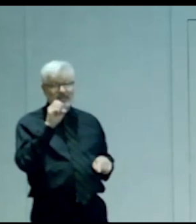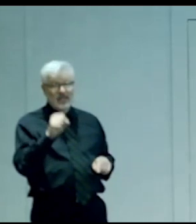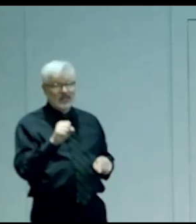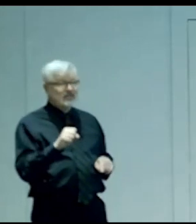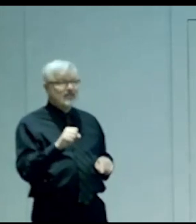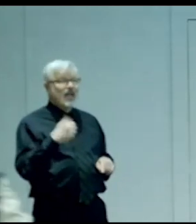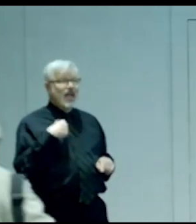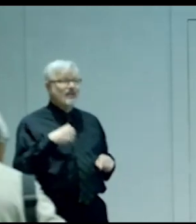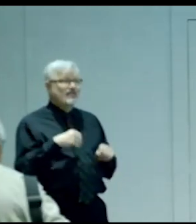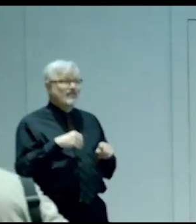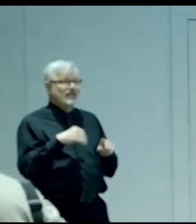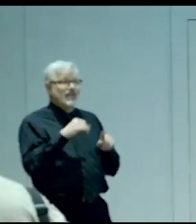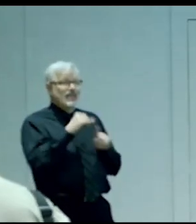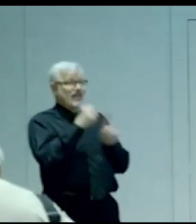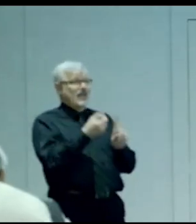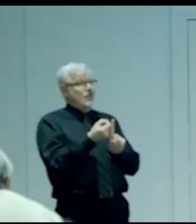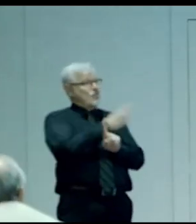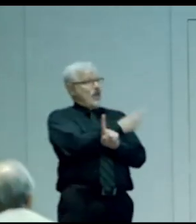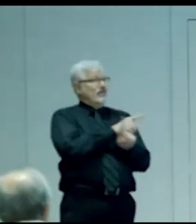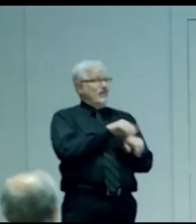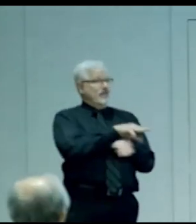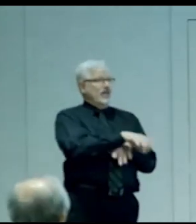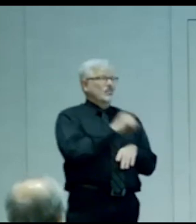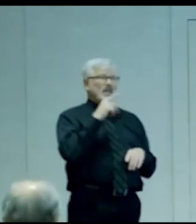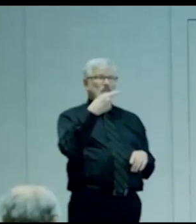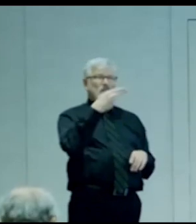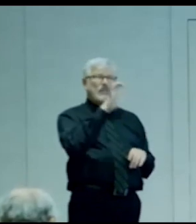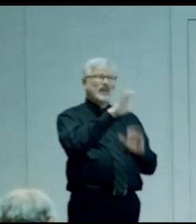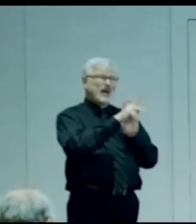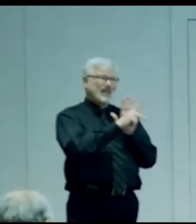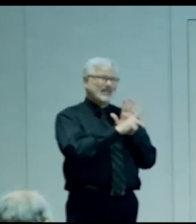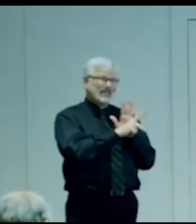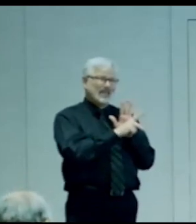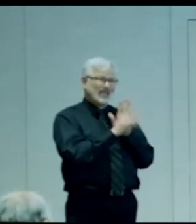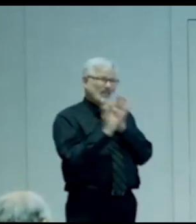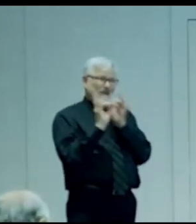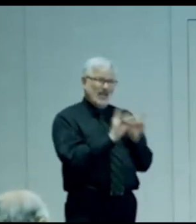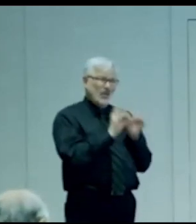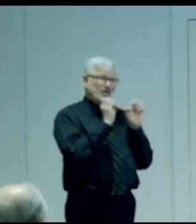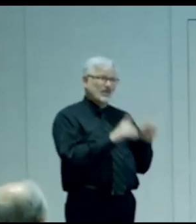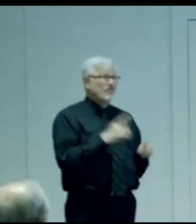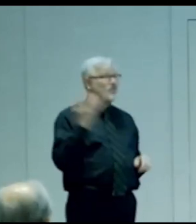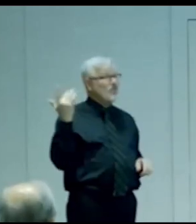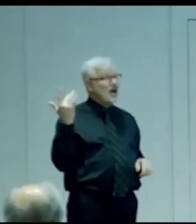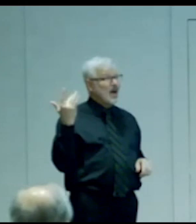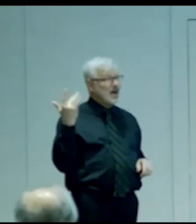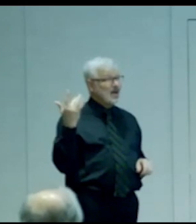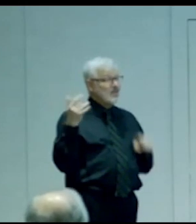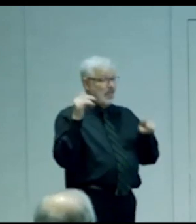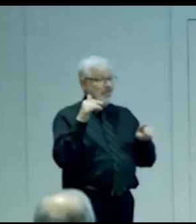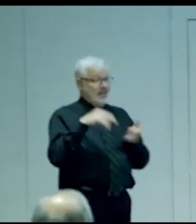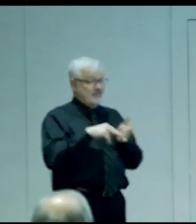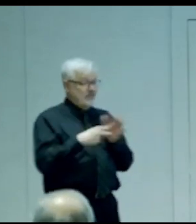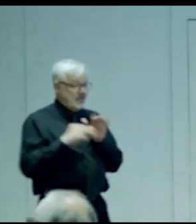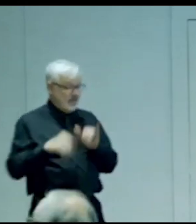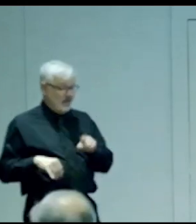indirect effect, is really the public policy issue around education, because what it implies is